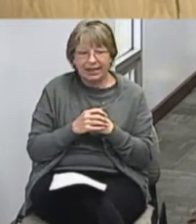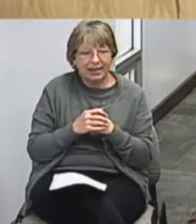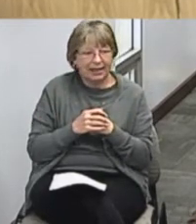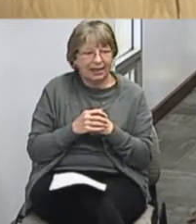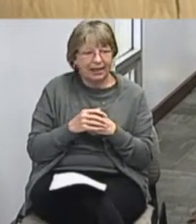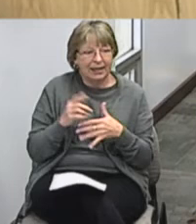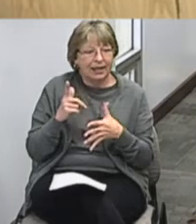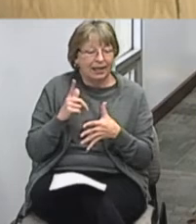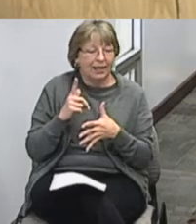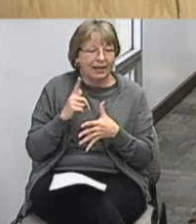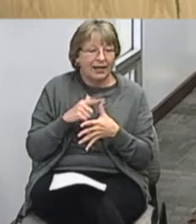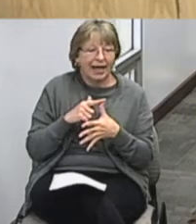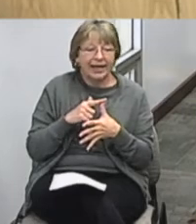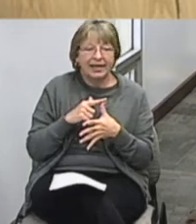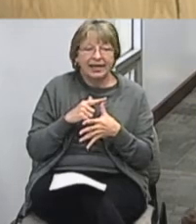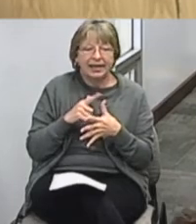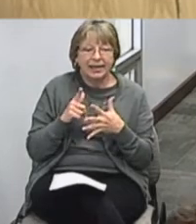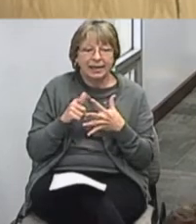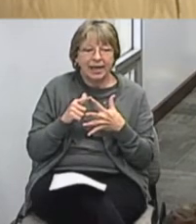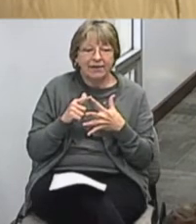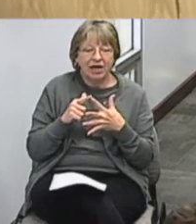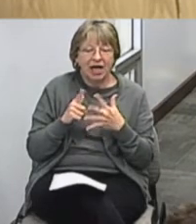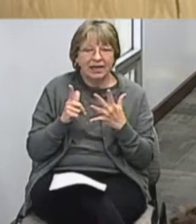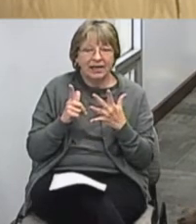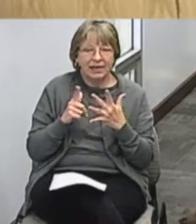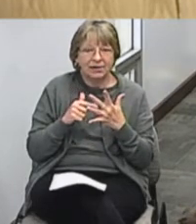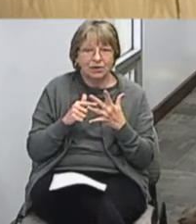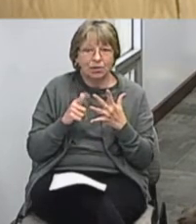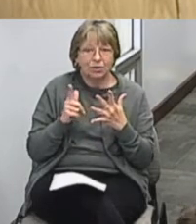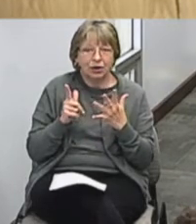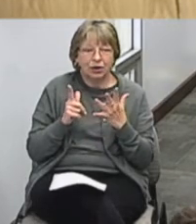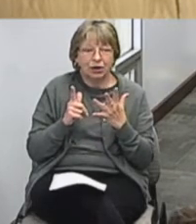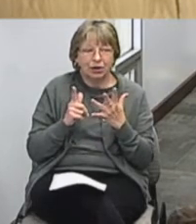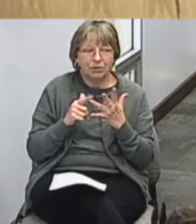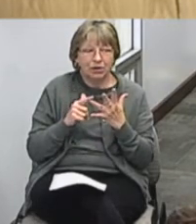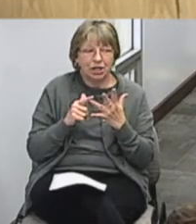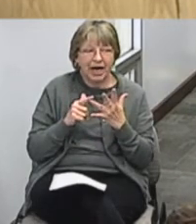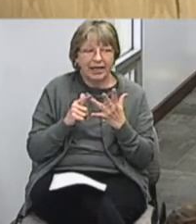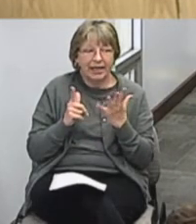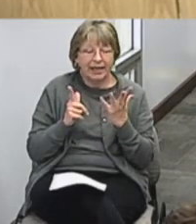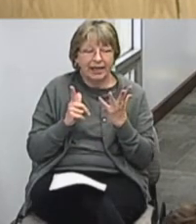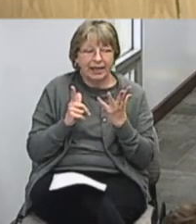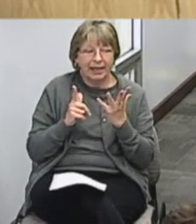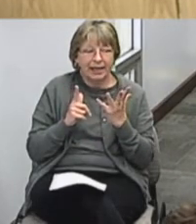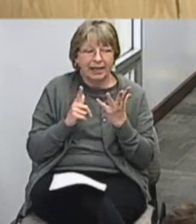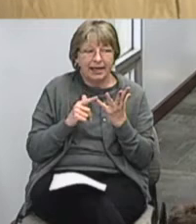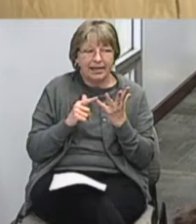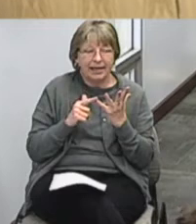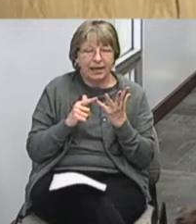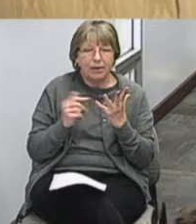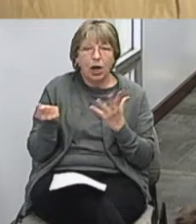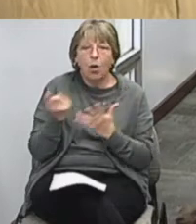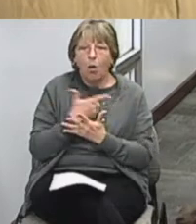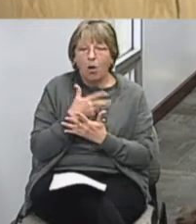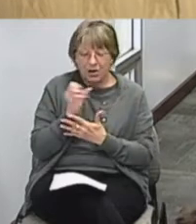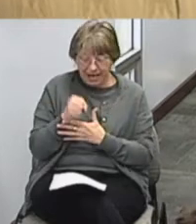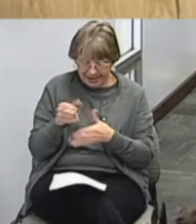call the roll. Deckent? Yes. Dave Line? Yes. Soldner? Yes. Tyros de Carvalho? Yes. Inskeep.